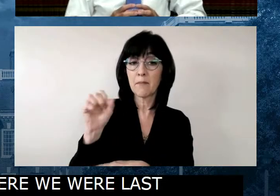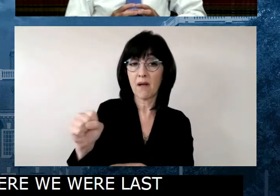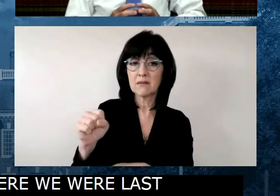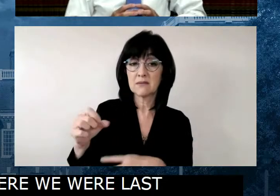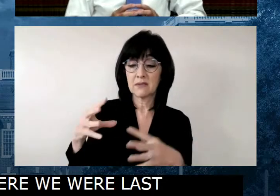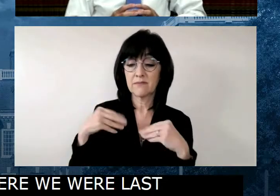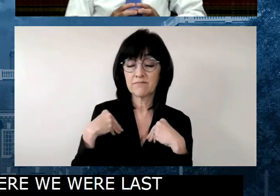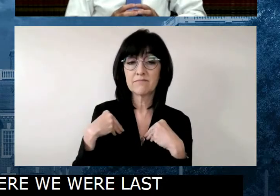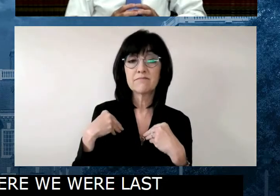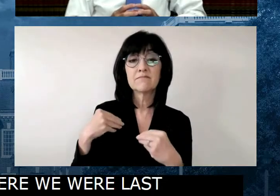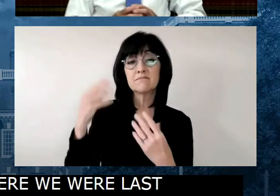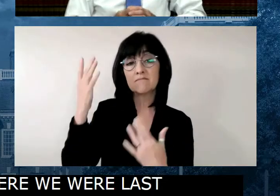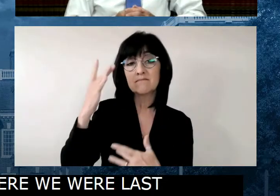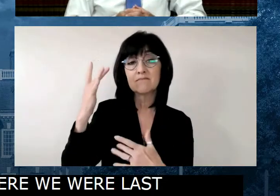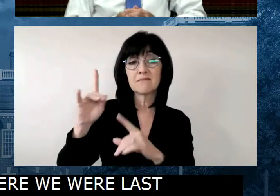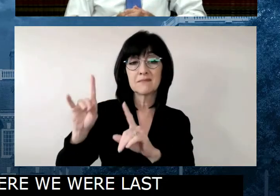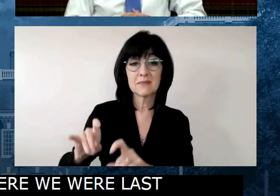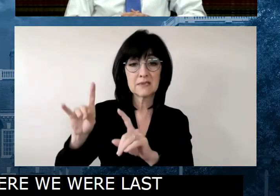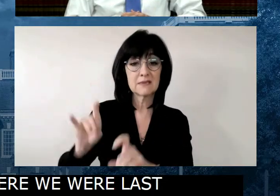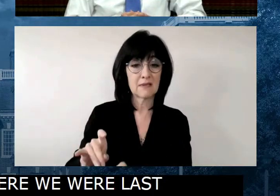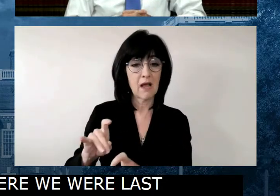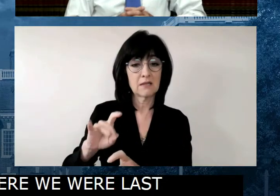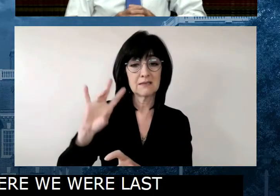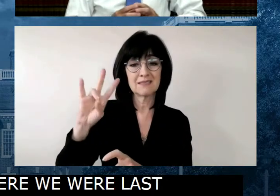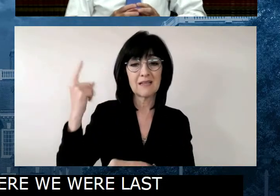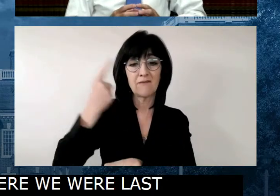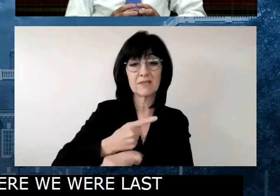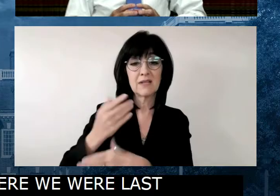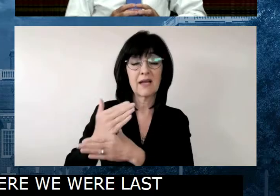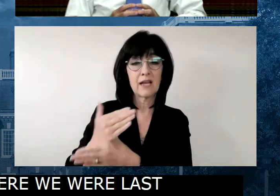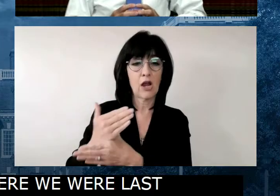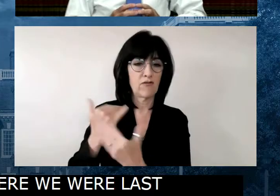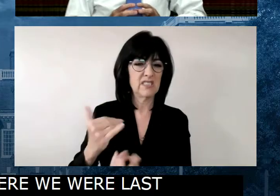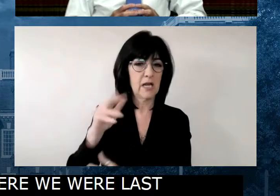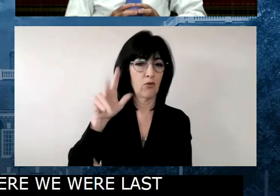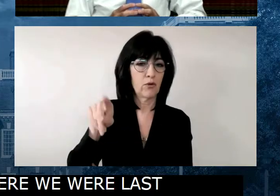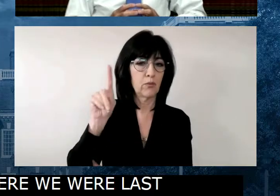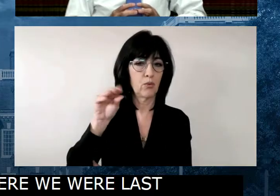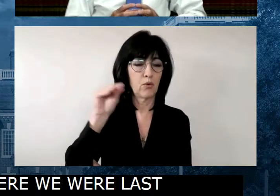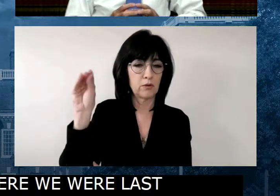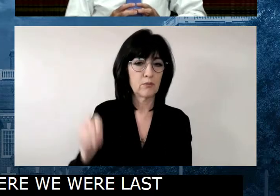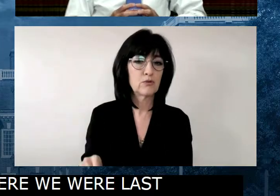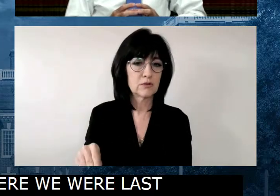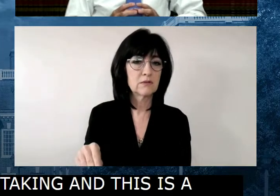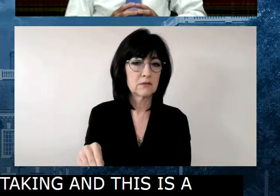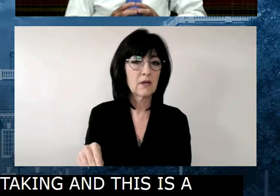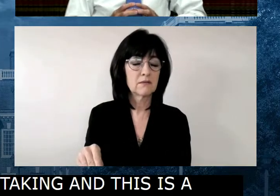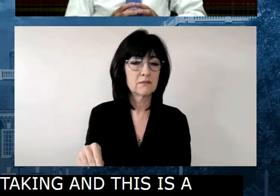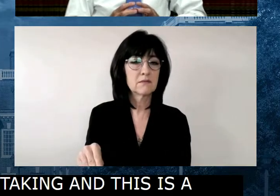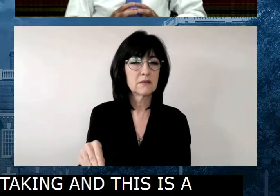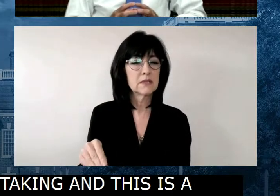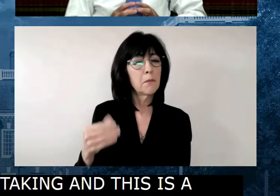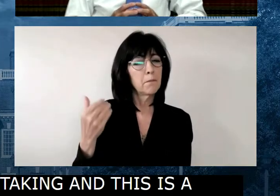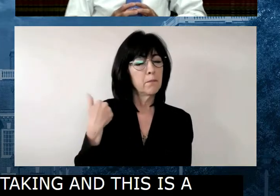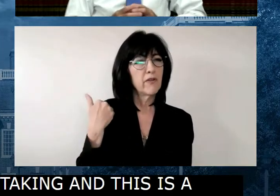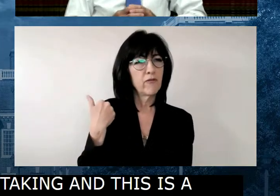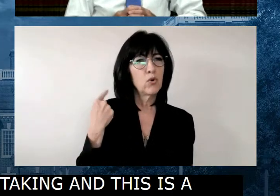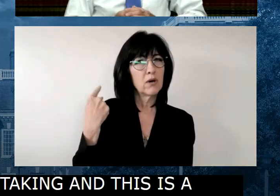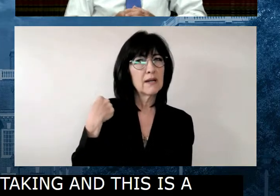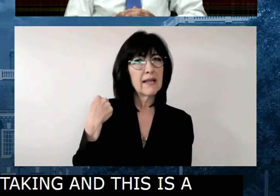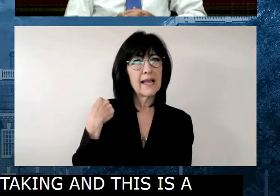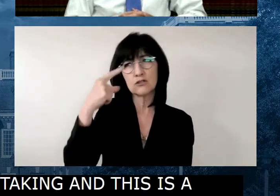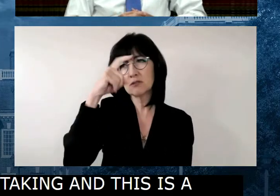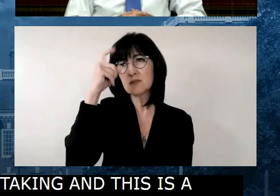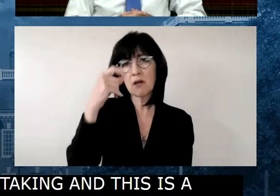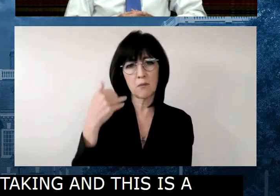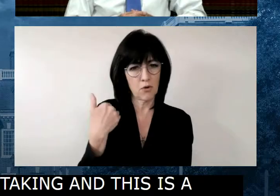testing percent positives that are below 3%. And I think we did maybe dip below 3% at one point last summer, but